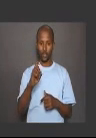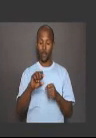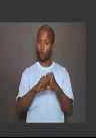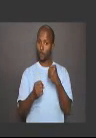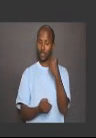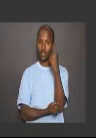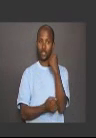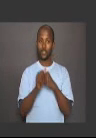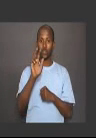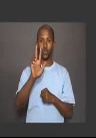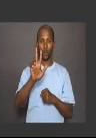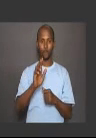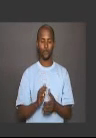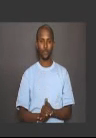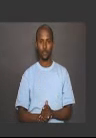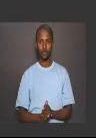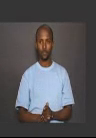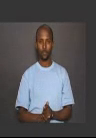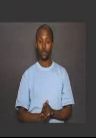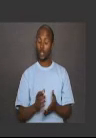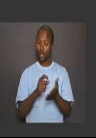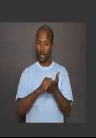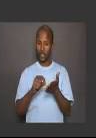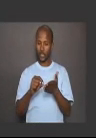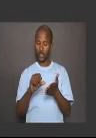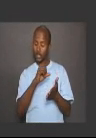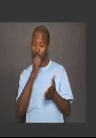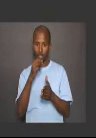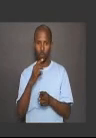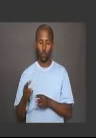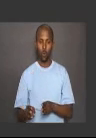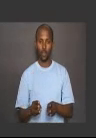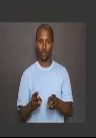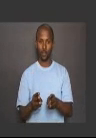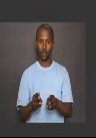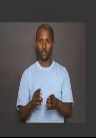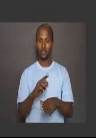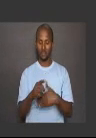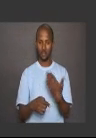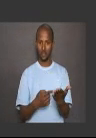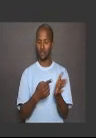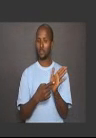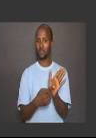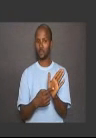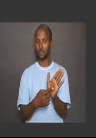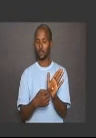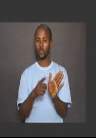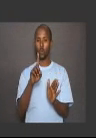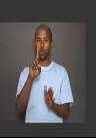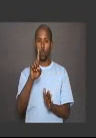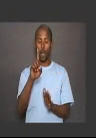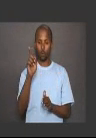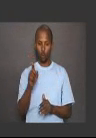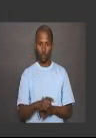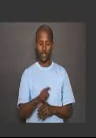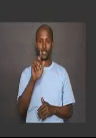to base 3. Written another way, this is 1